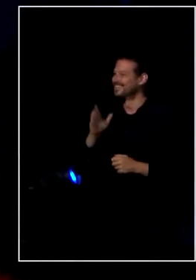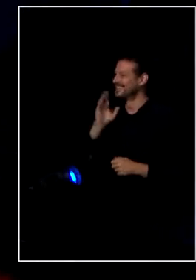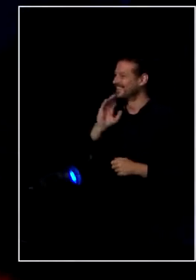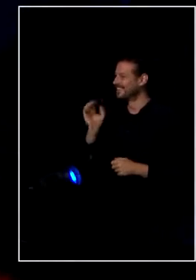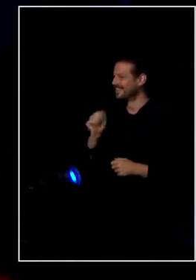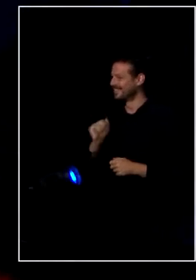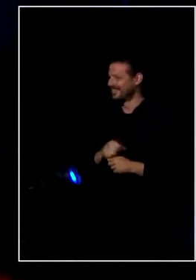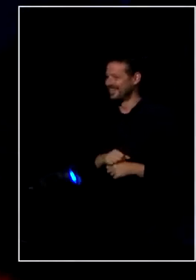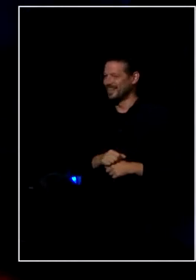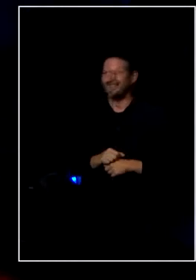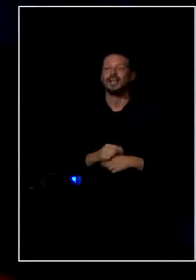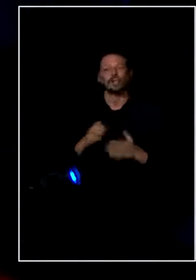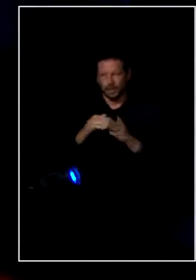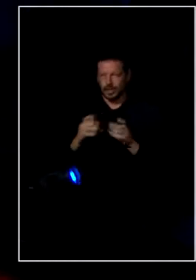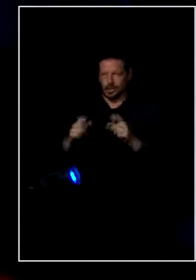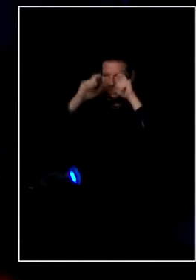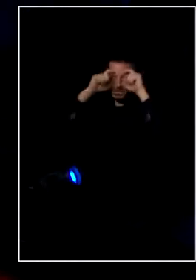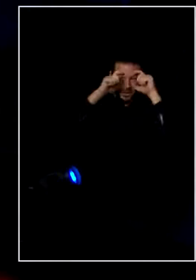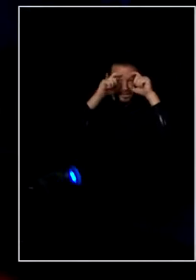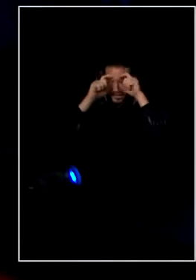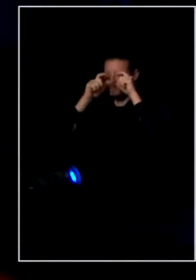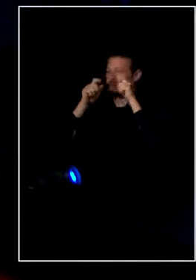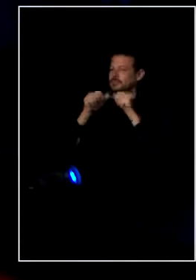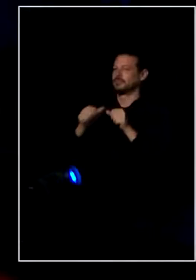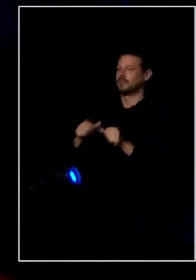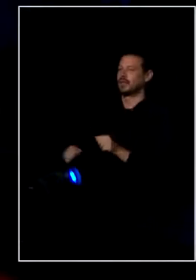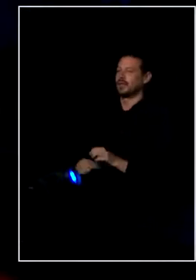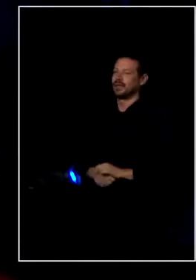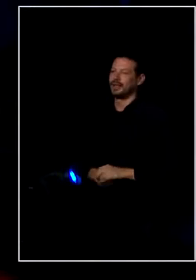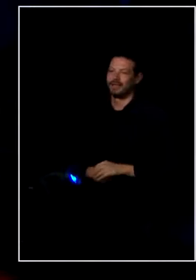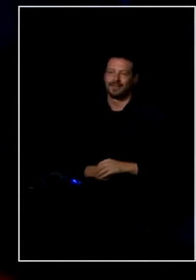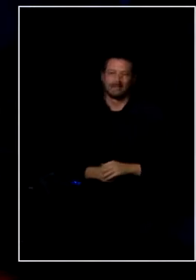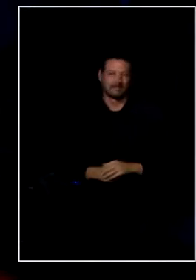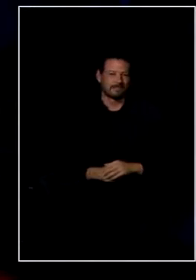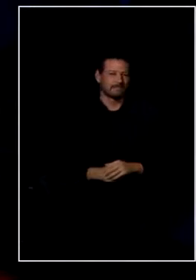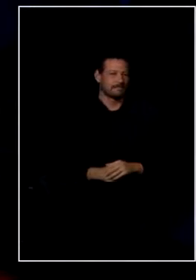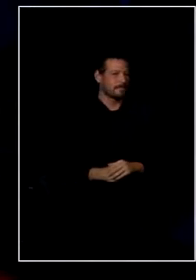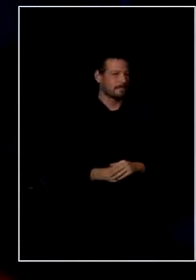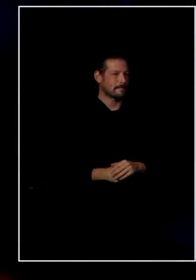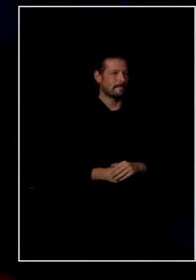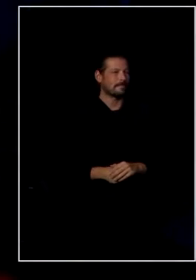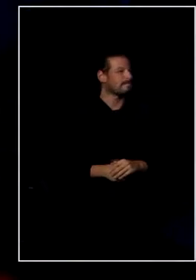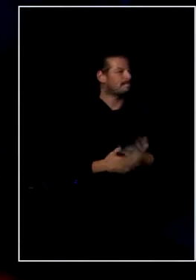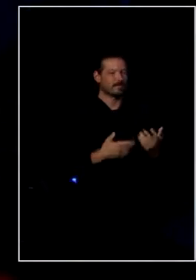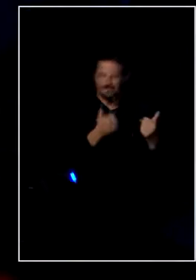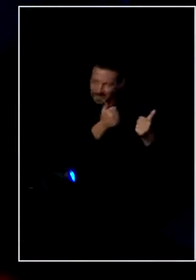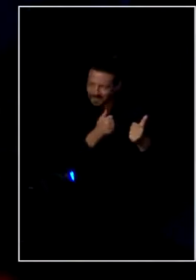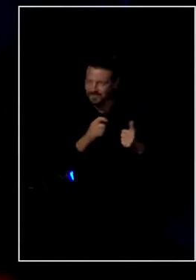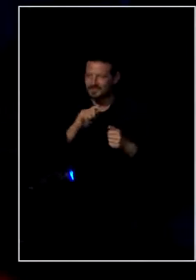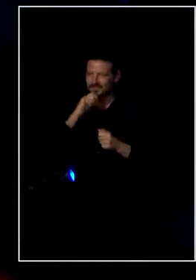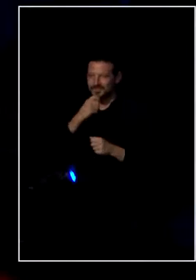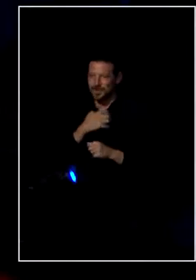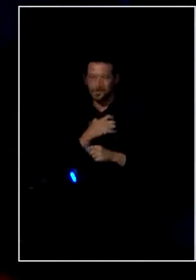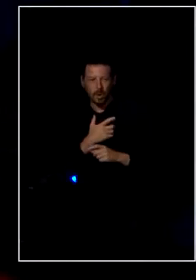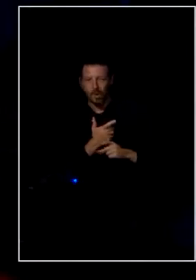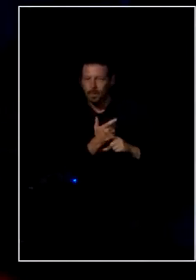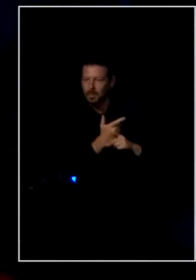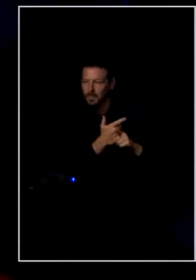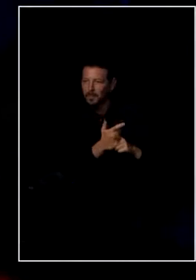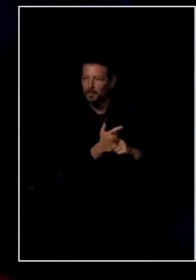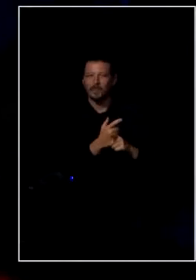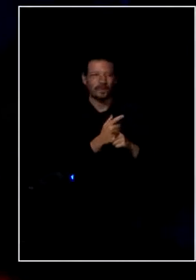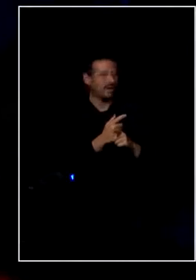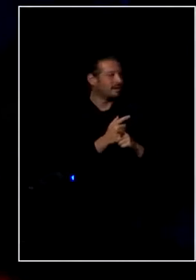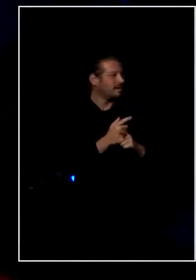So, well, yeah, I wear my glasses now. We'll continue having this conversation with you when we join